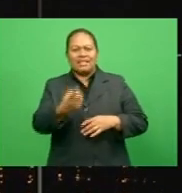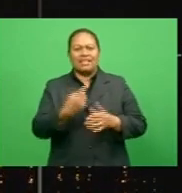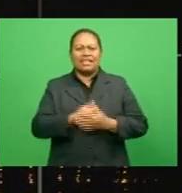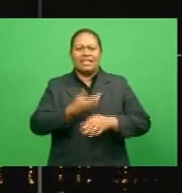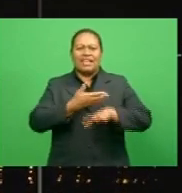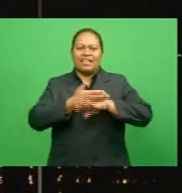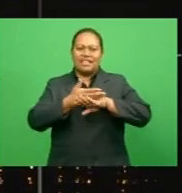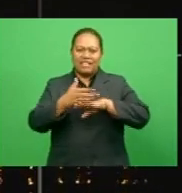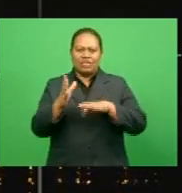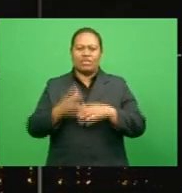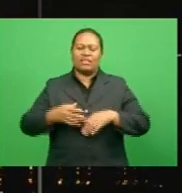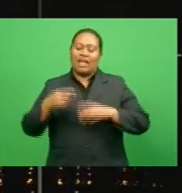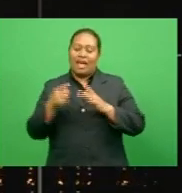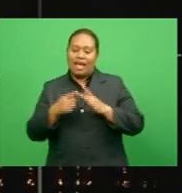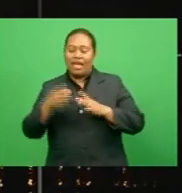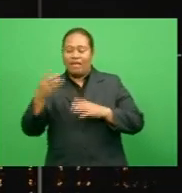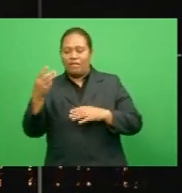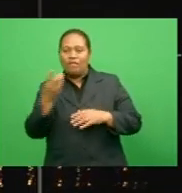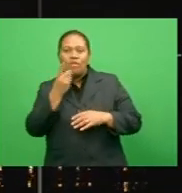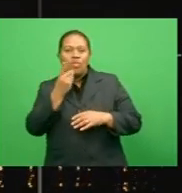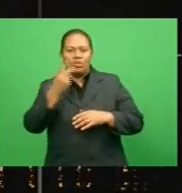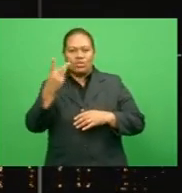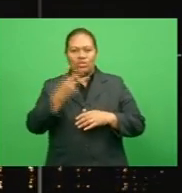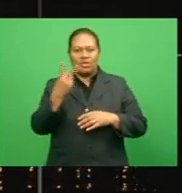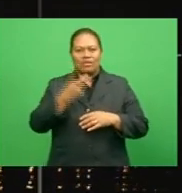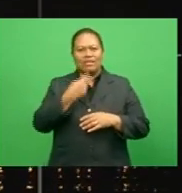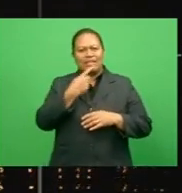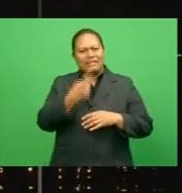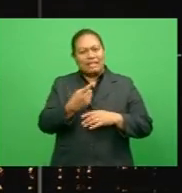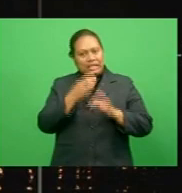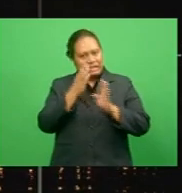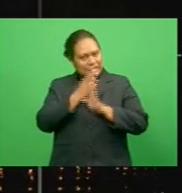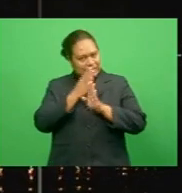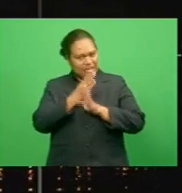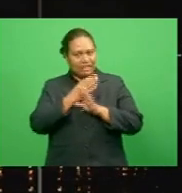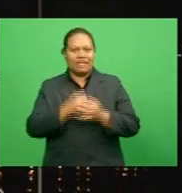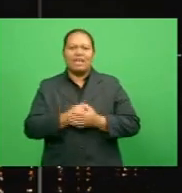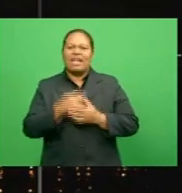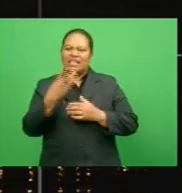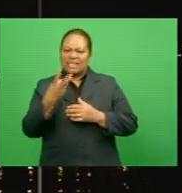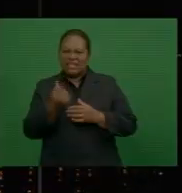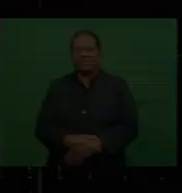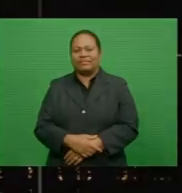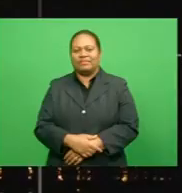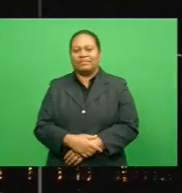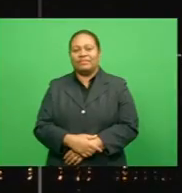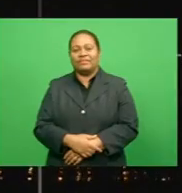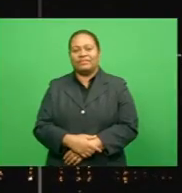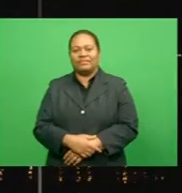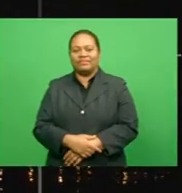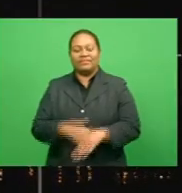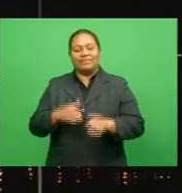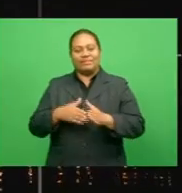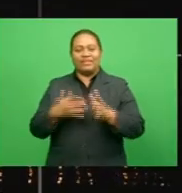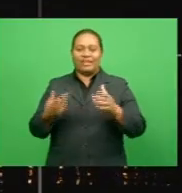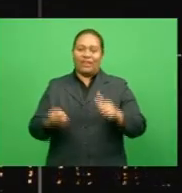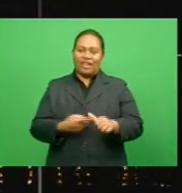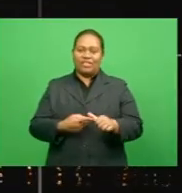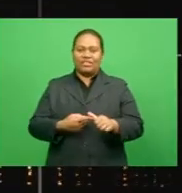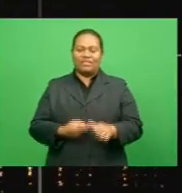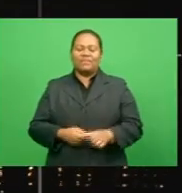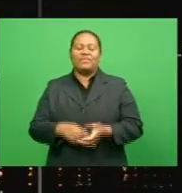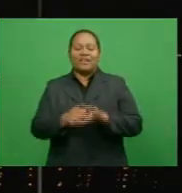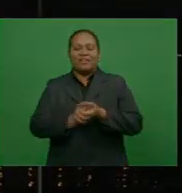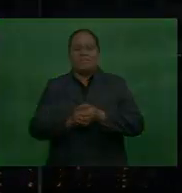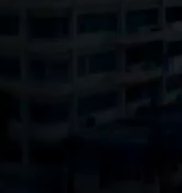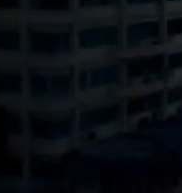flagship iPhone 12, and while details remain secret, industry gurus have some guesses. And Angie joins us now with the latest